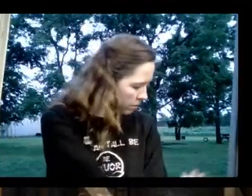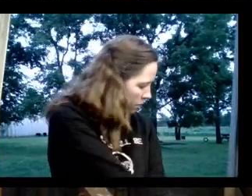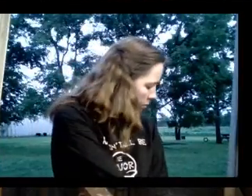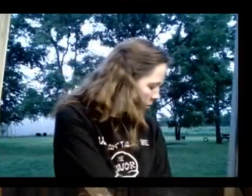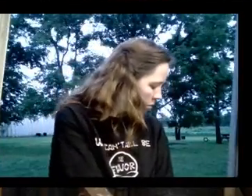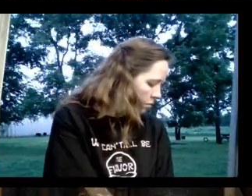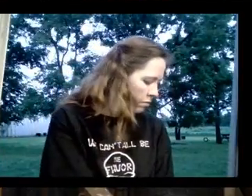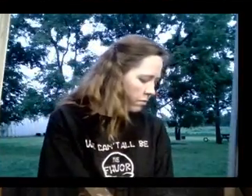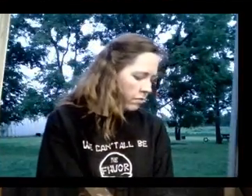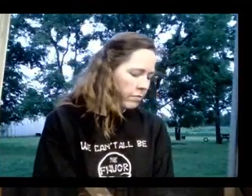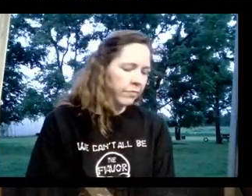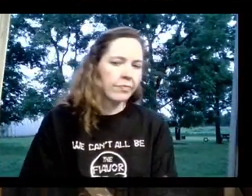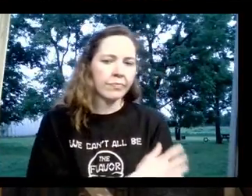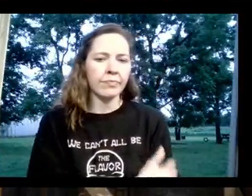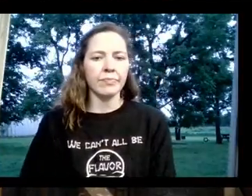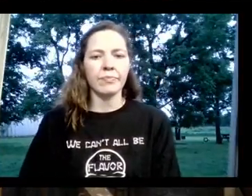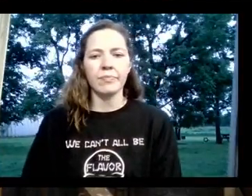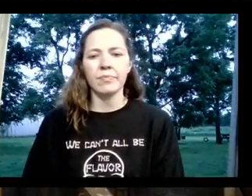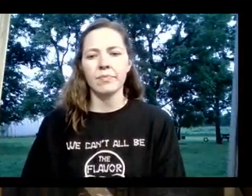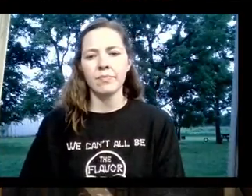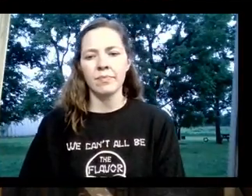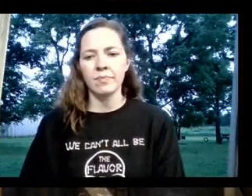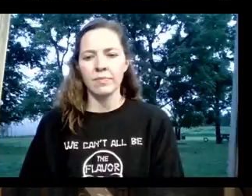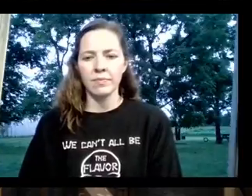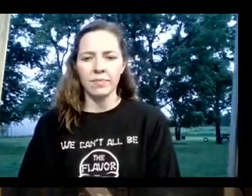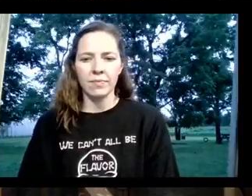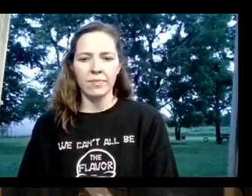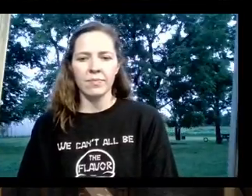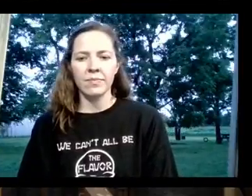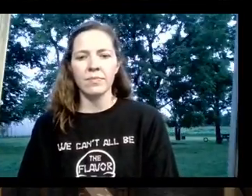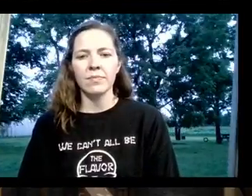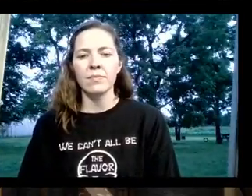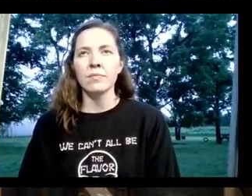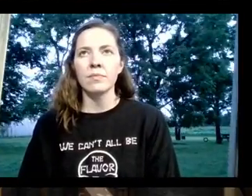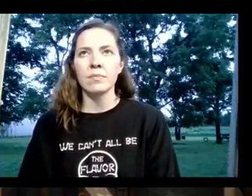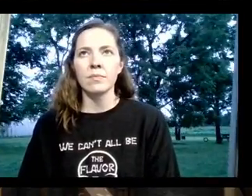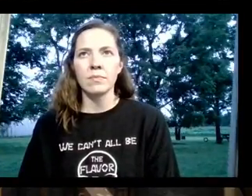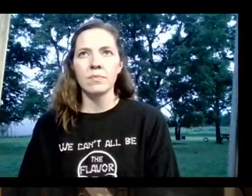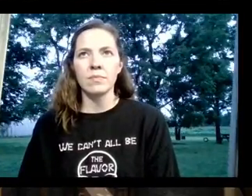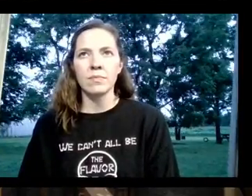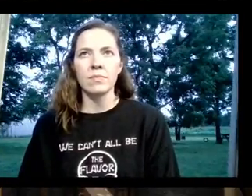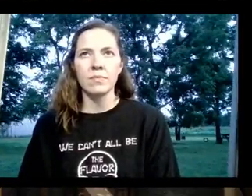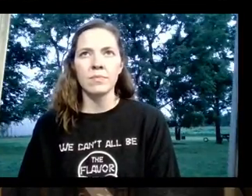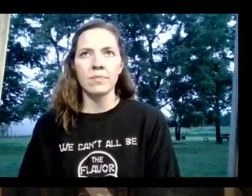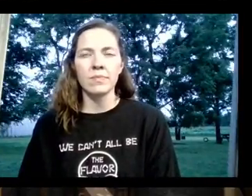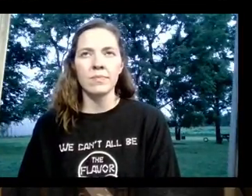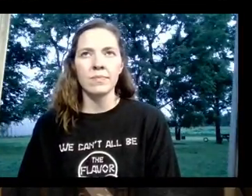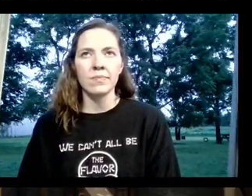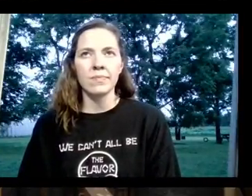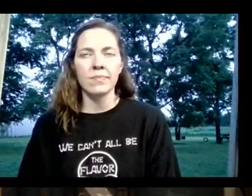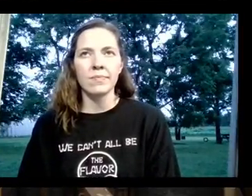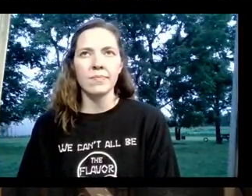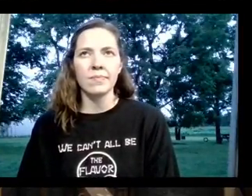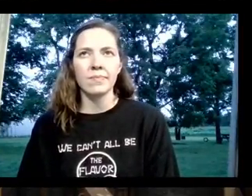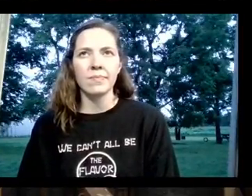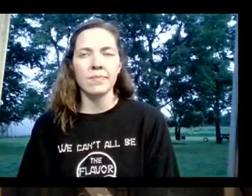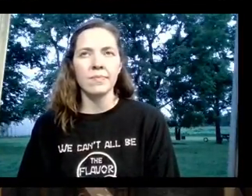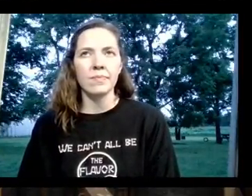that. But with fine grain, like what I've got here, you won't really get that much. You might see some small